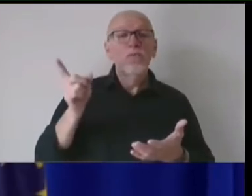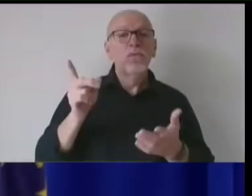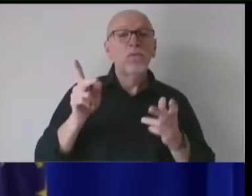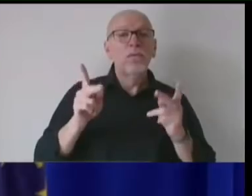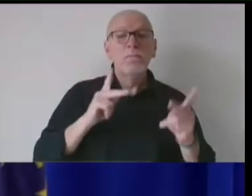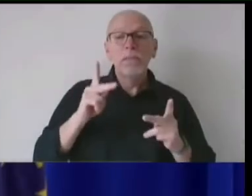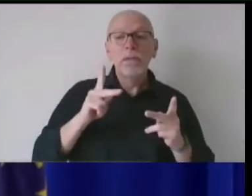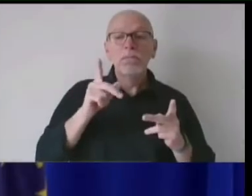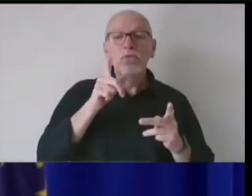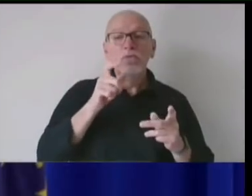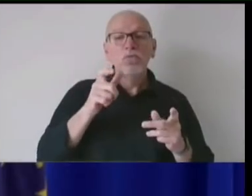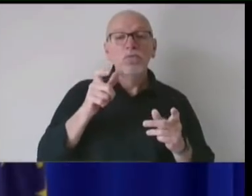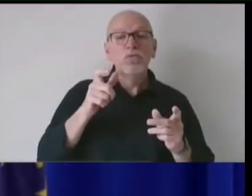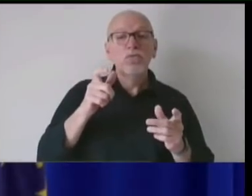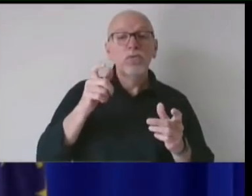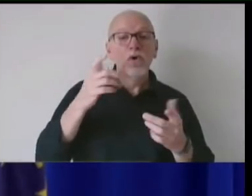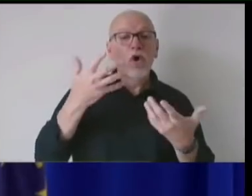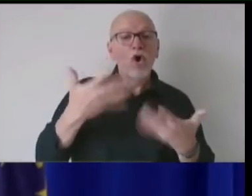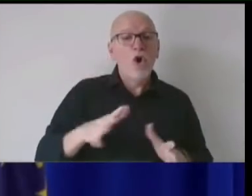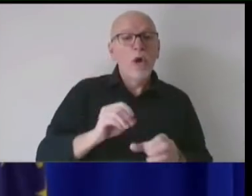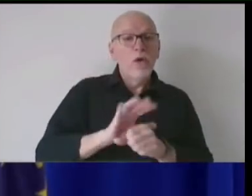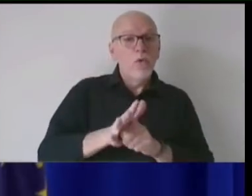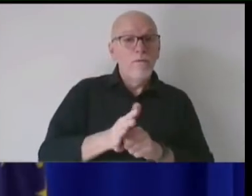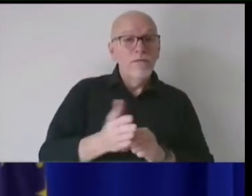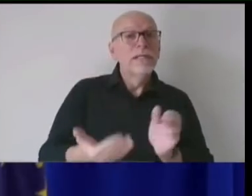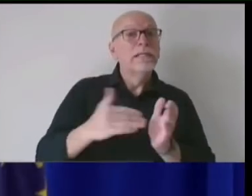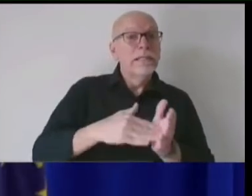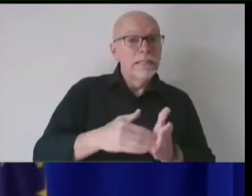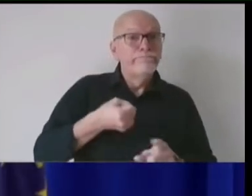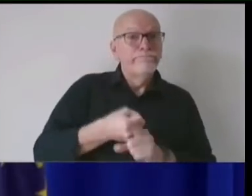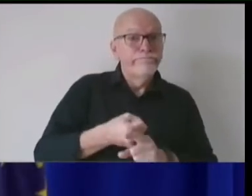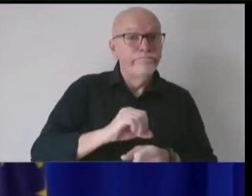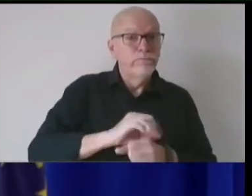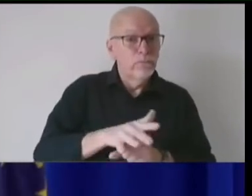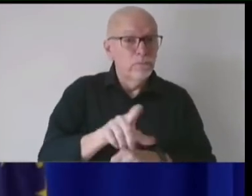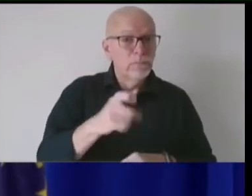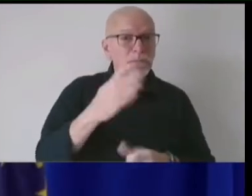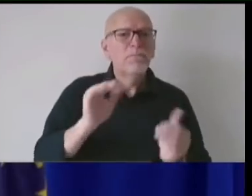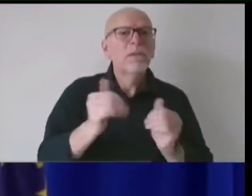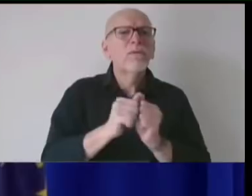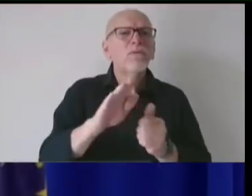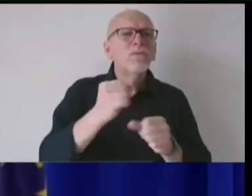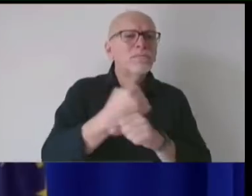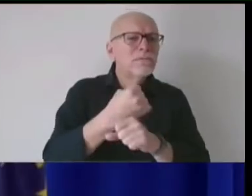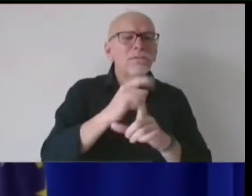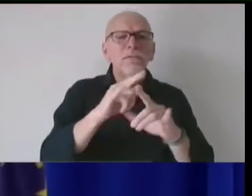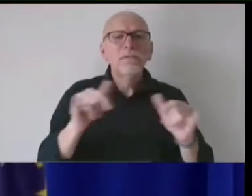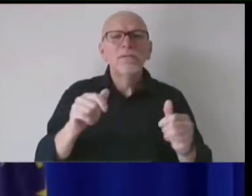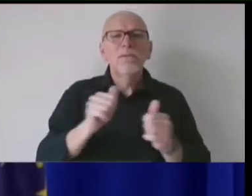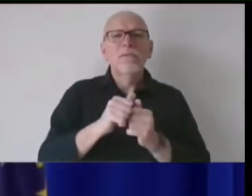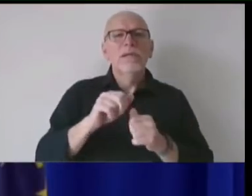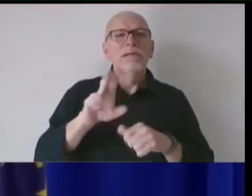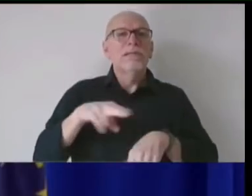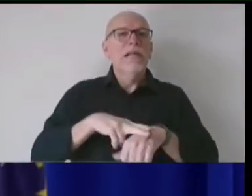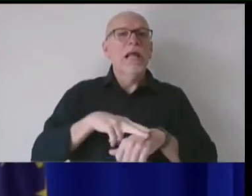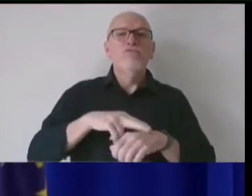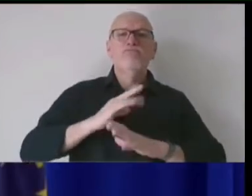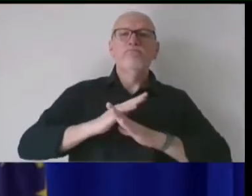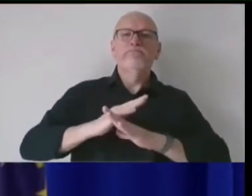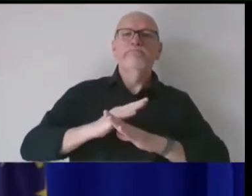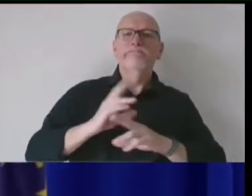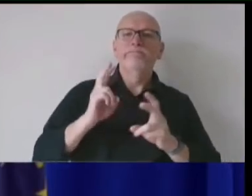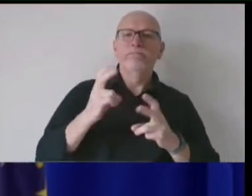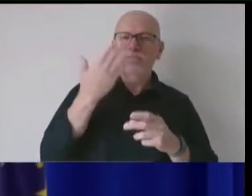many reinfections we're seeing, just similar to the numbers you have a breakthrough, but with natural immunity from previous